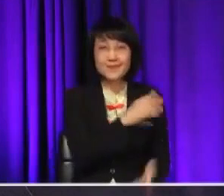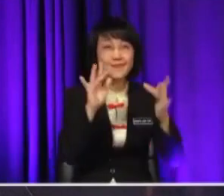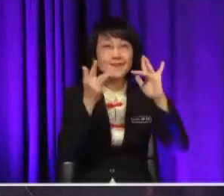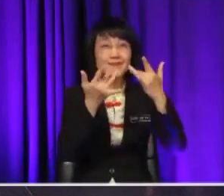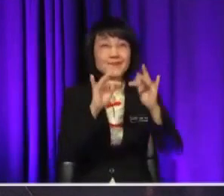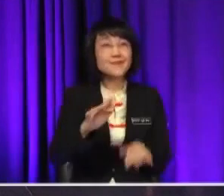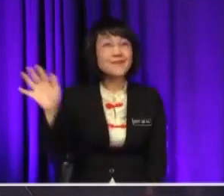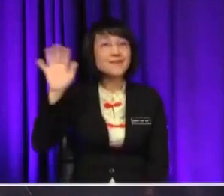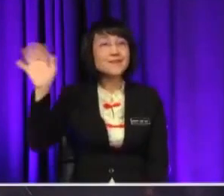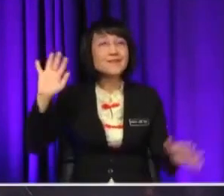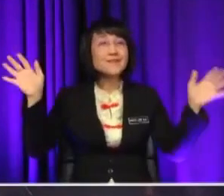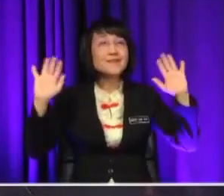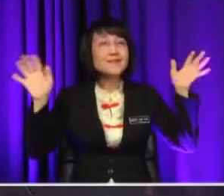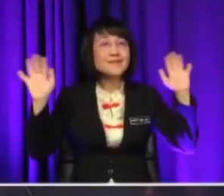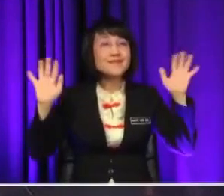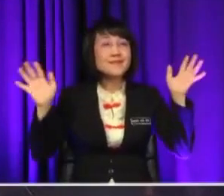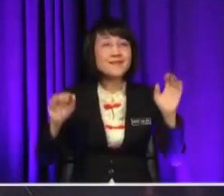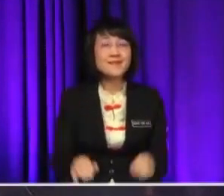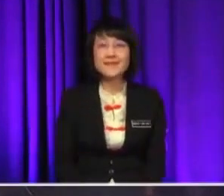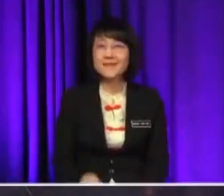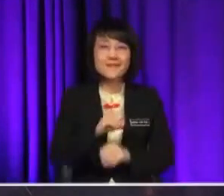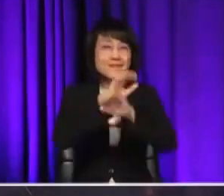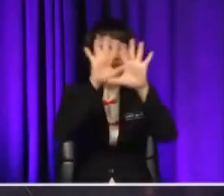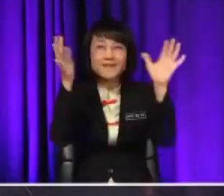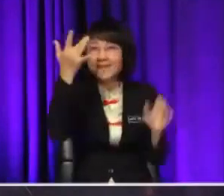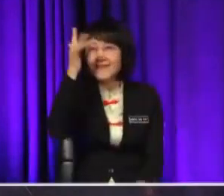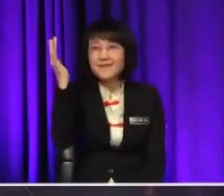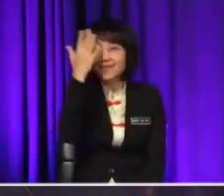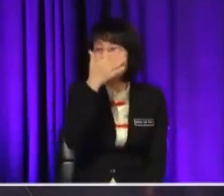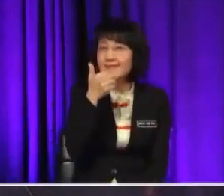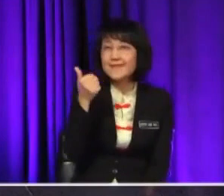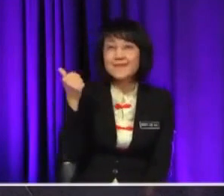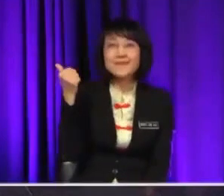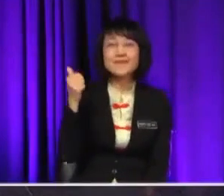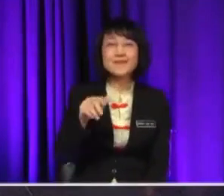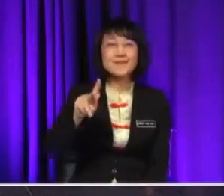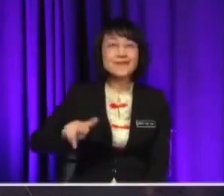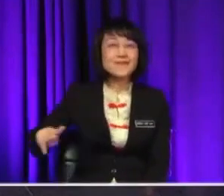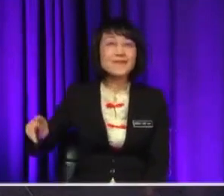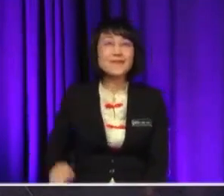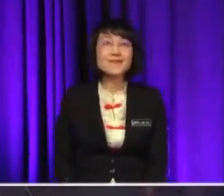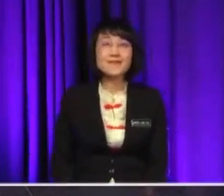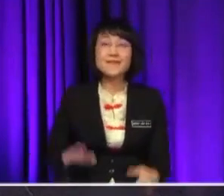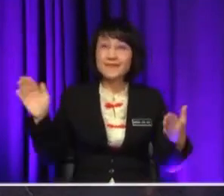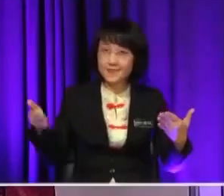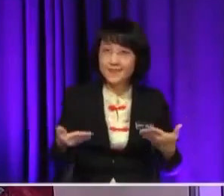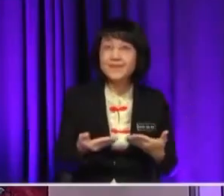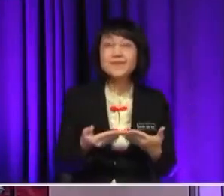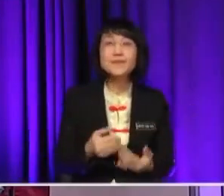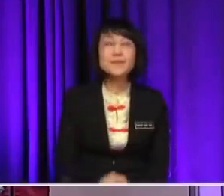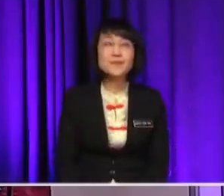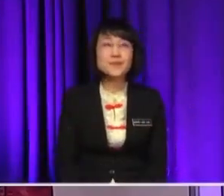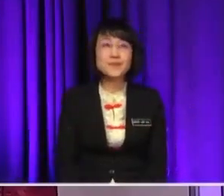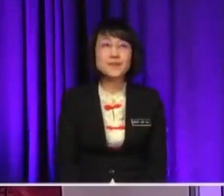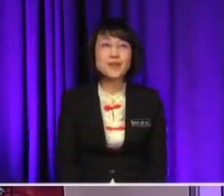everyone. There we go, our bright and beautiful faces that will be joining us. Could you kindly introduce them to all of us? Yeah, so three of them